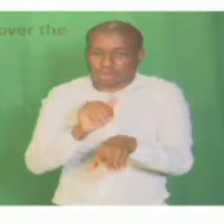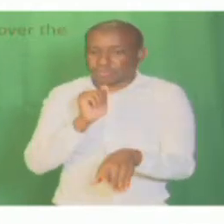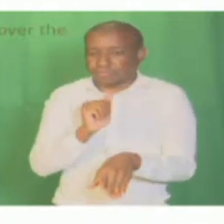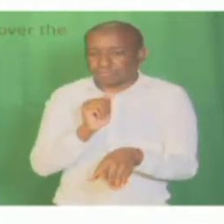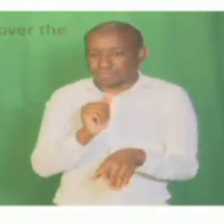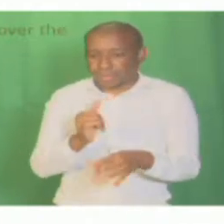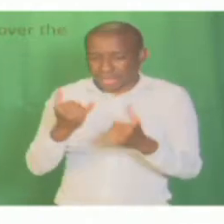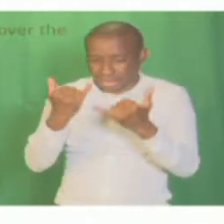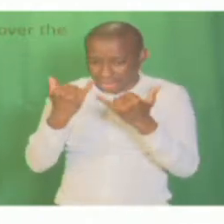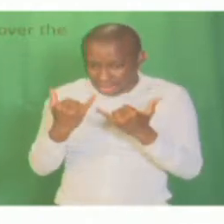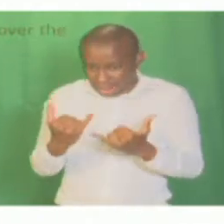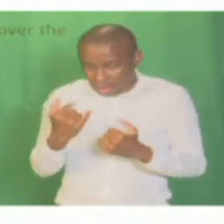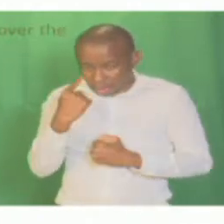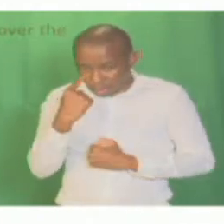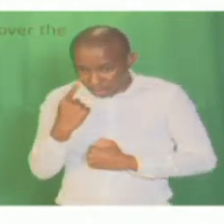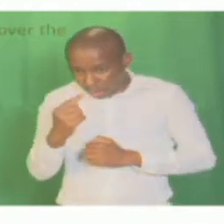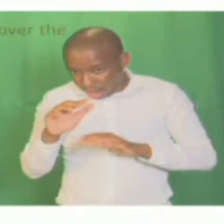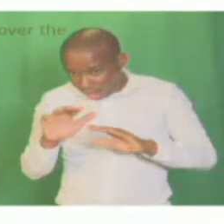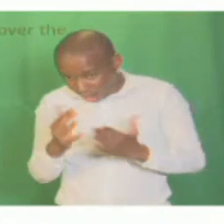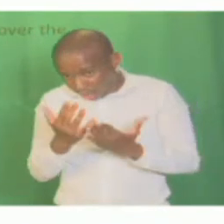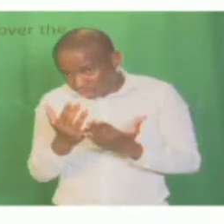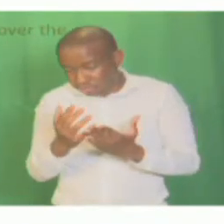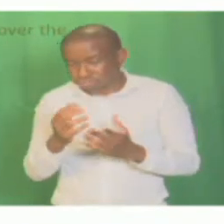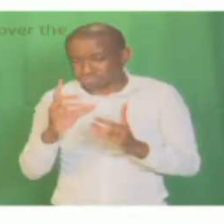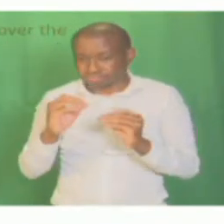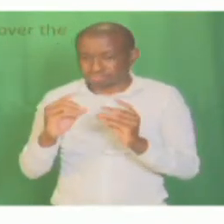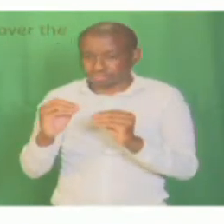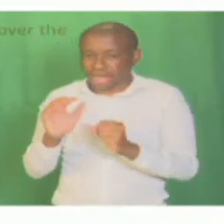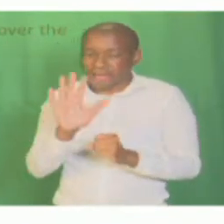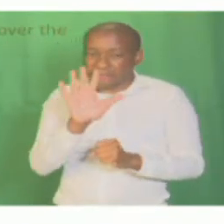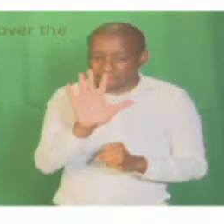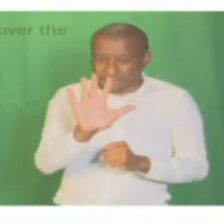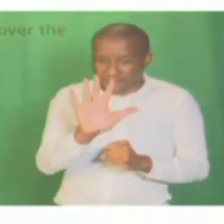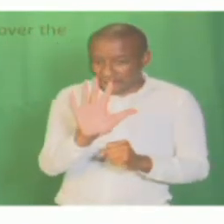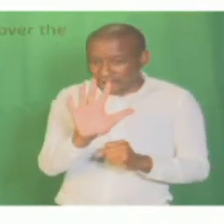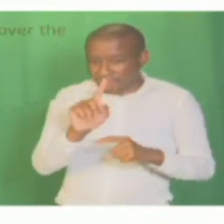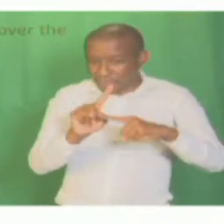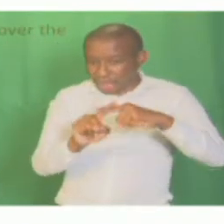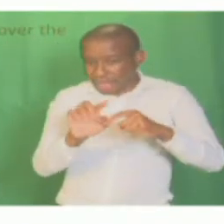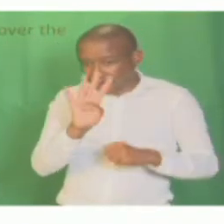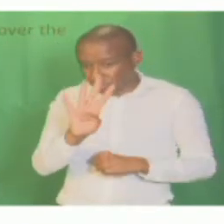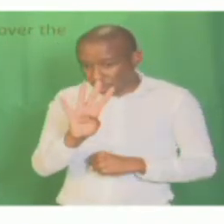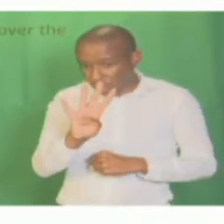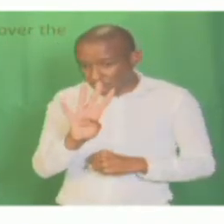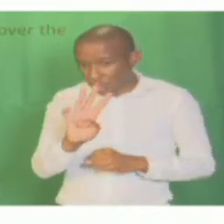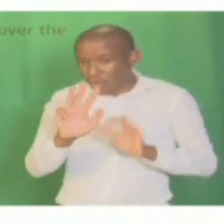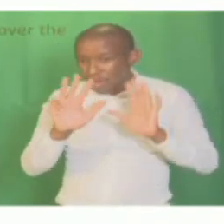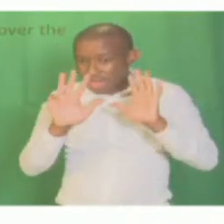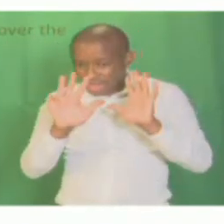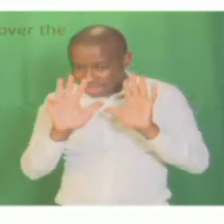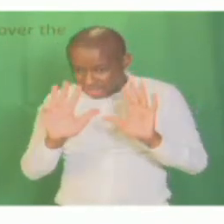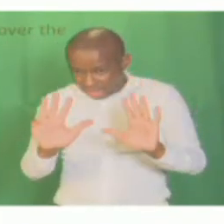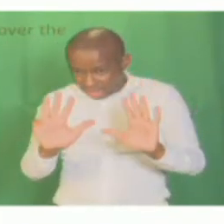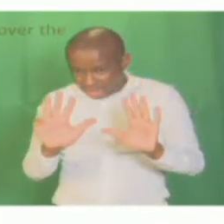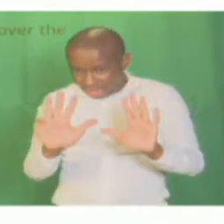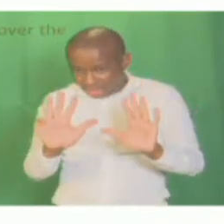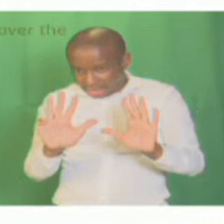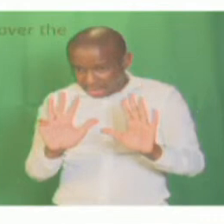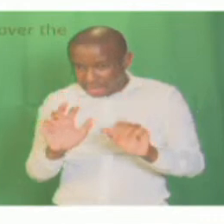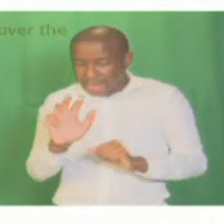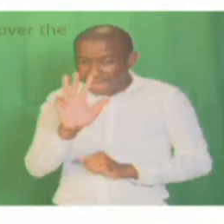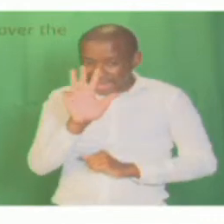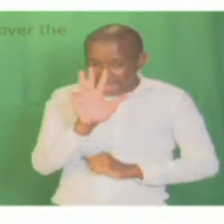number sentence as it is and work it out. 5 plus 4 is 9. And then